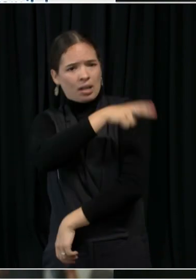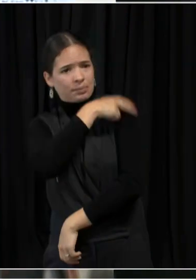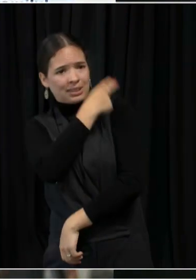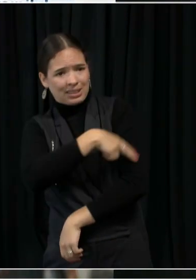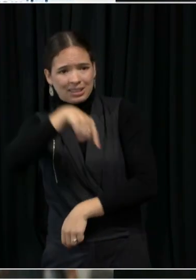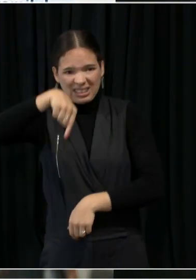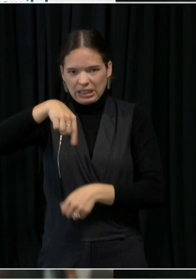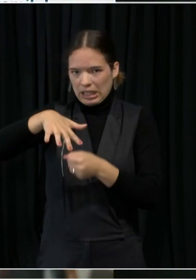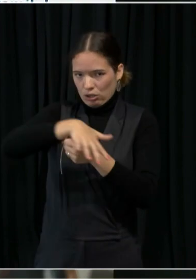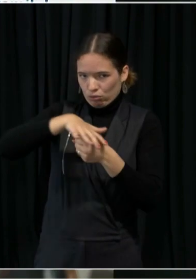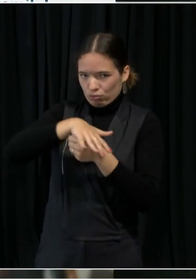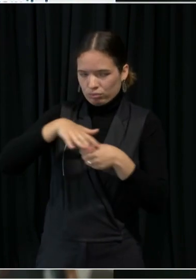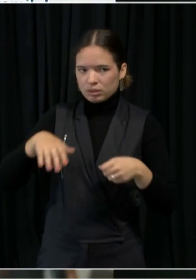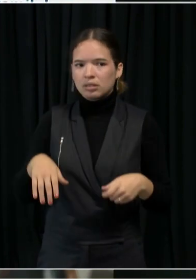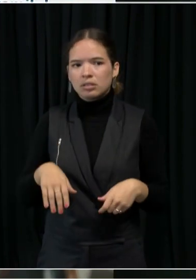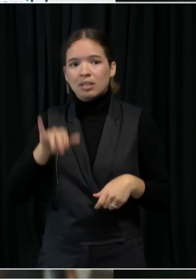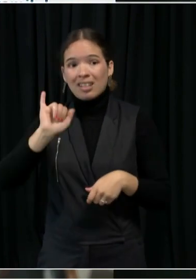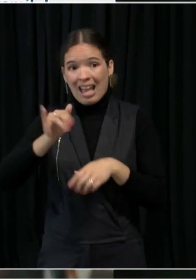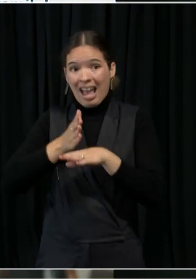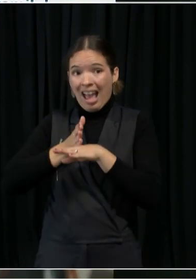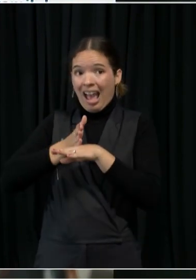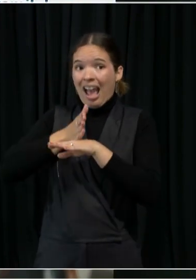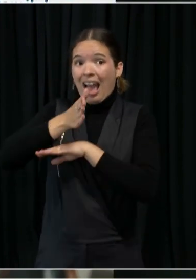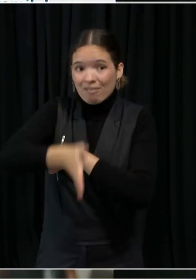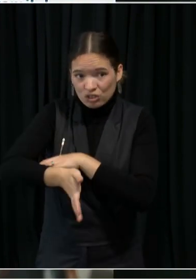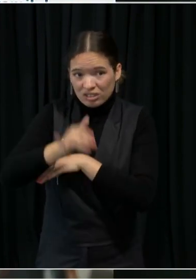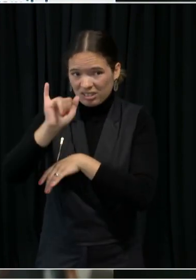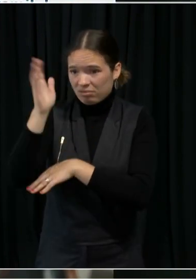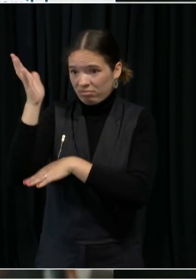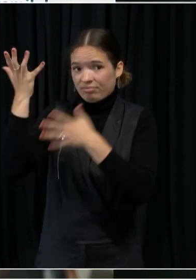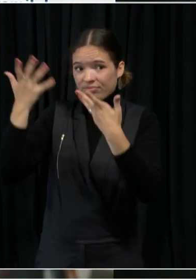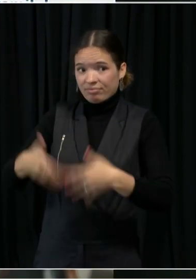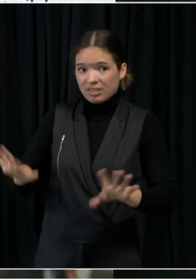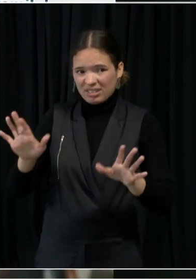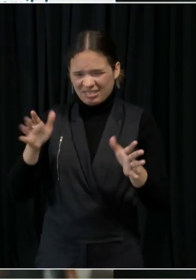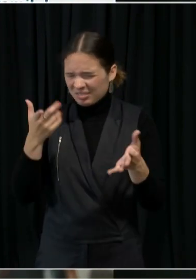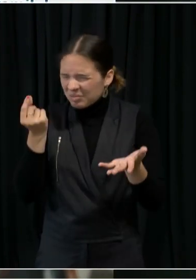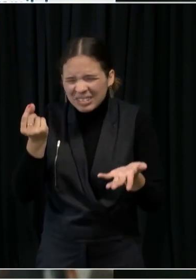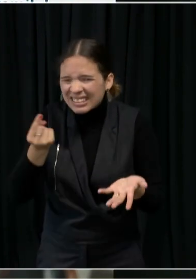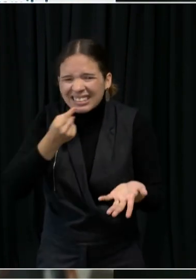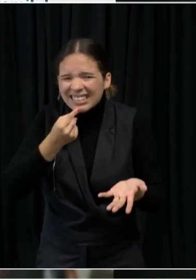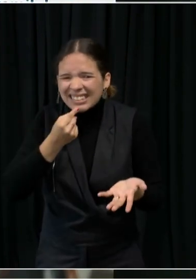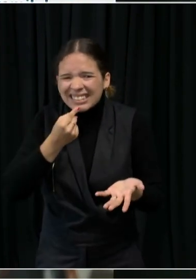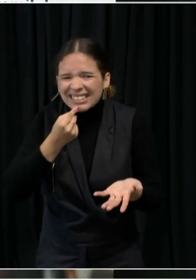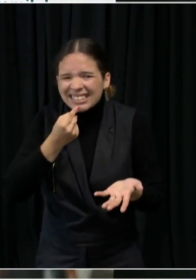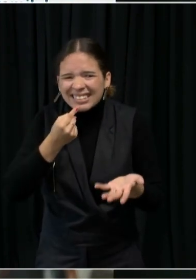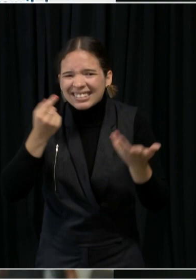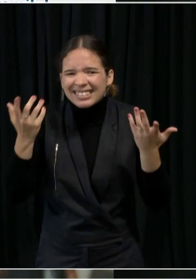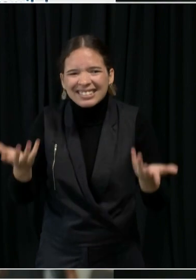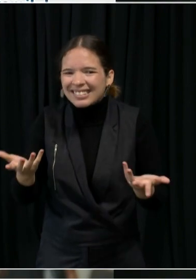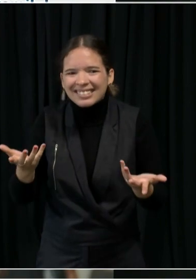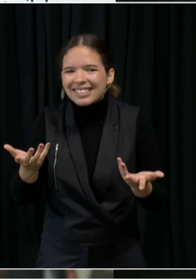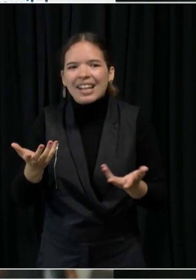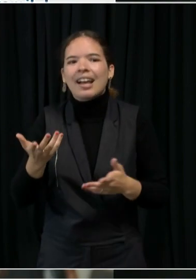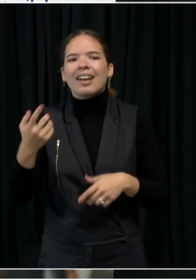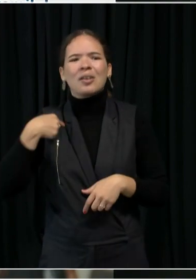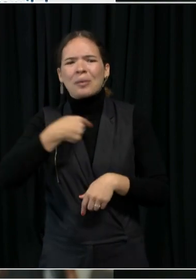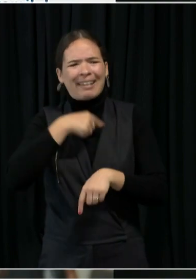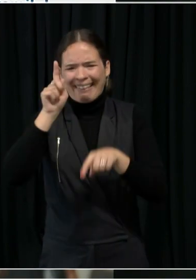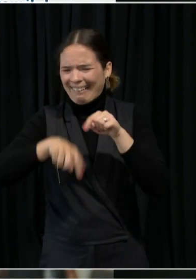after my speech, Wayne said, "Oh, I heard you say that. I don't know how we could do that." I said, "You got this,